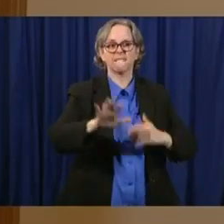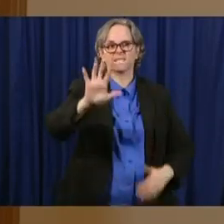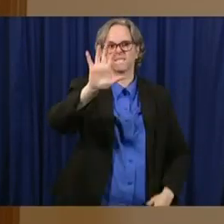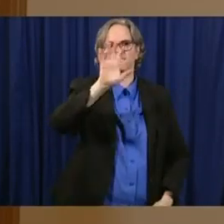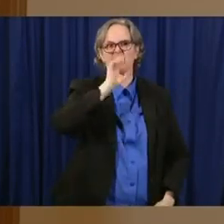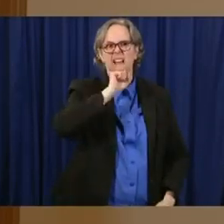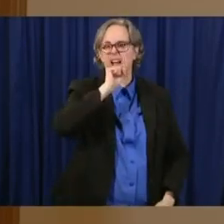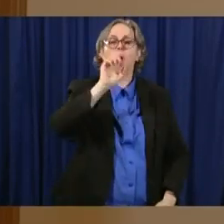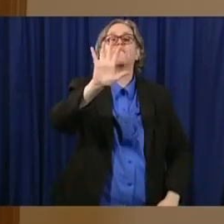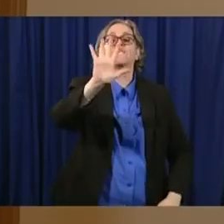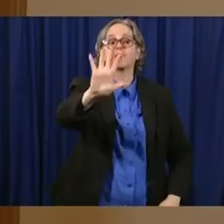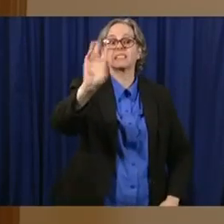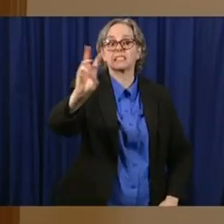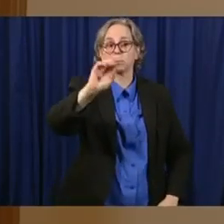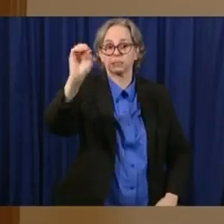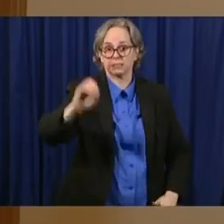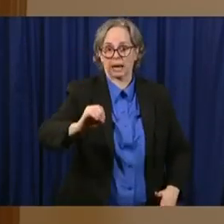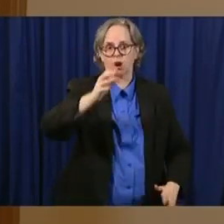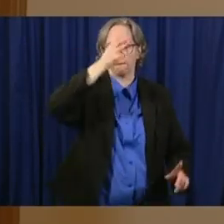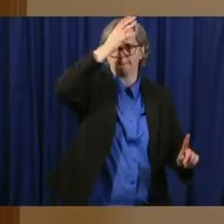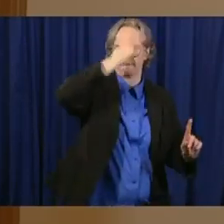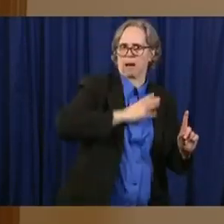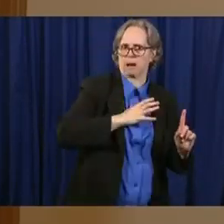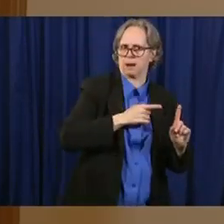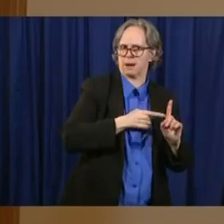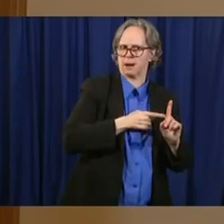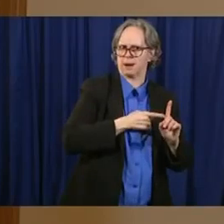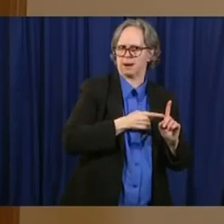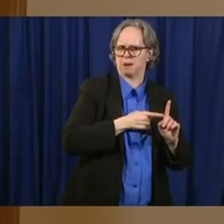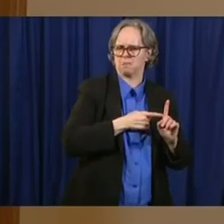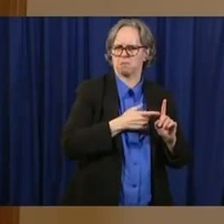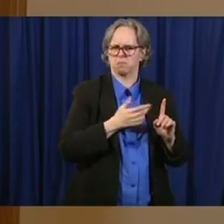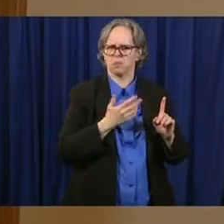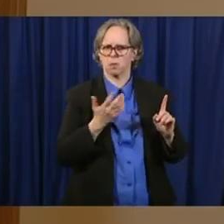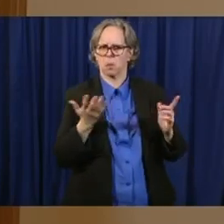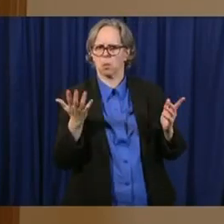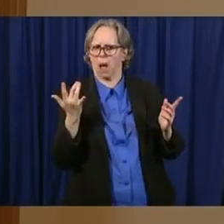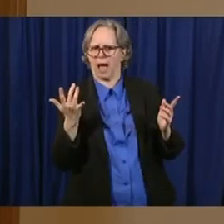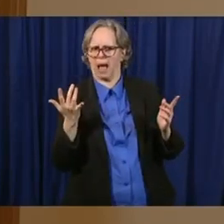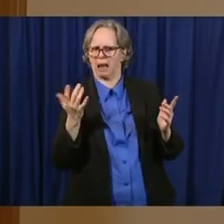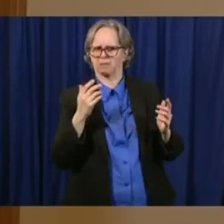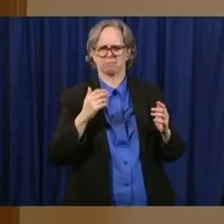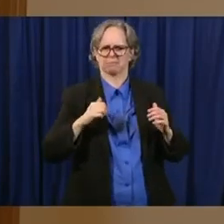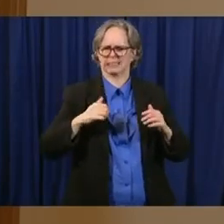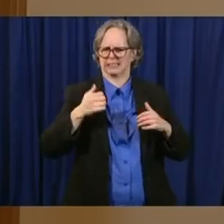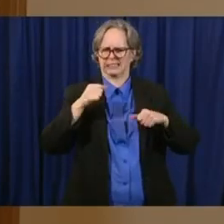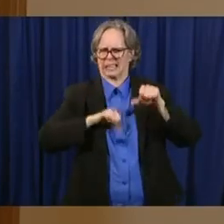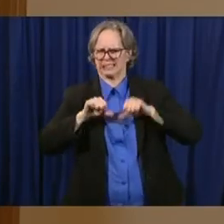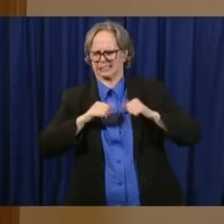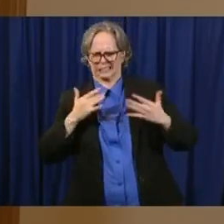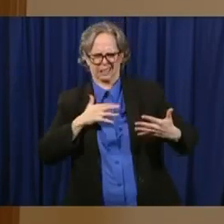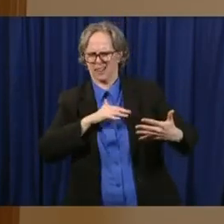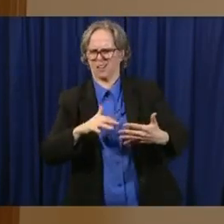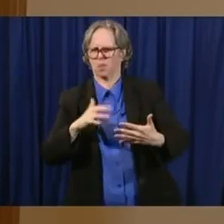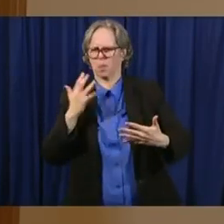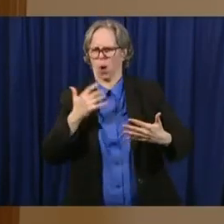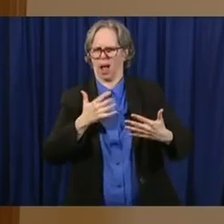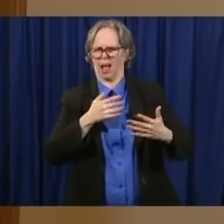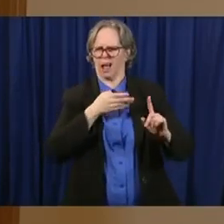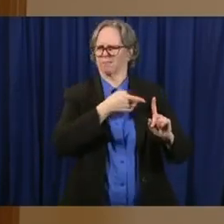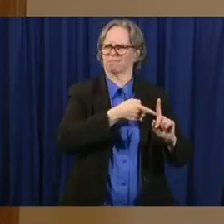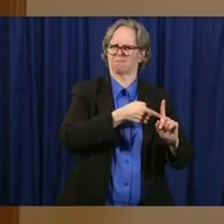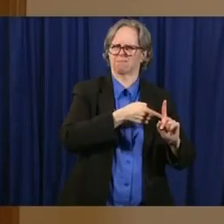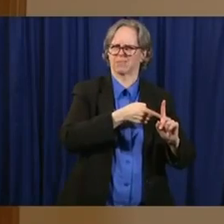for various reasons that the science is still trying to elucidate, seeming to be worse scenario for males.